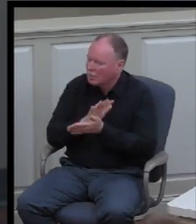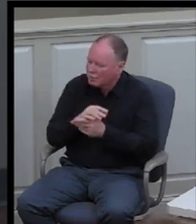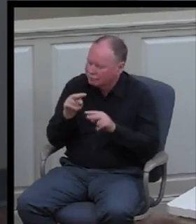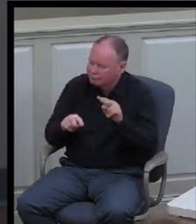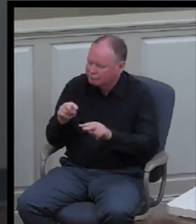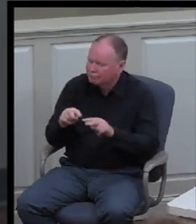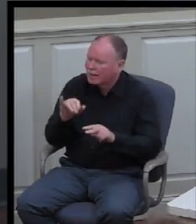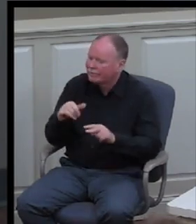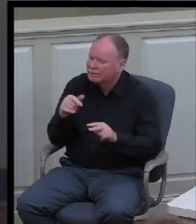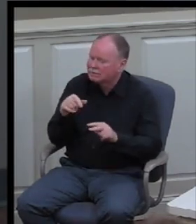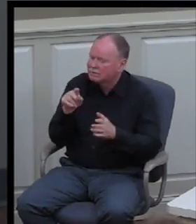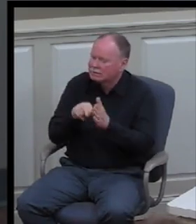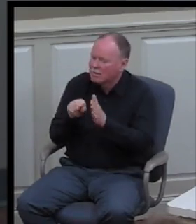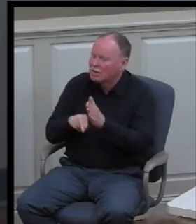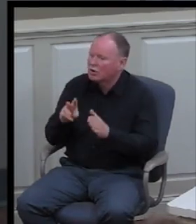it was